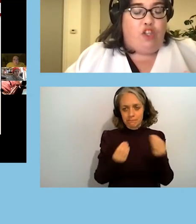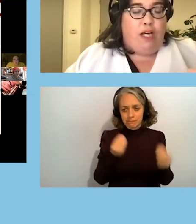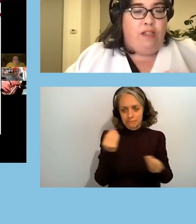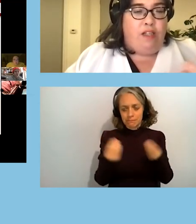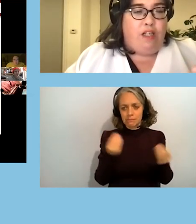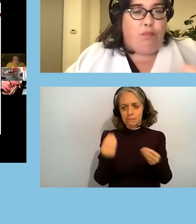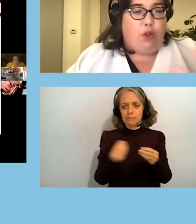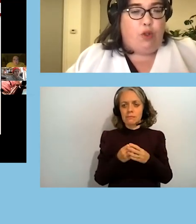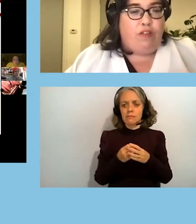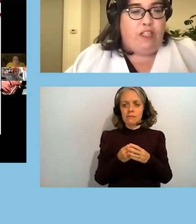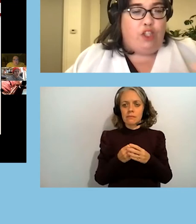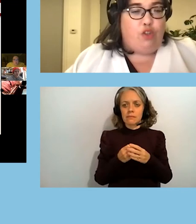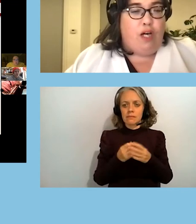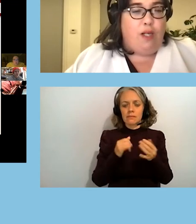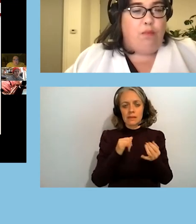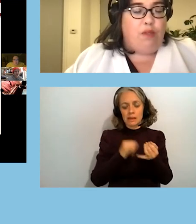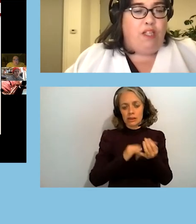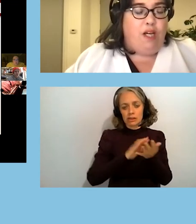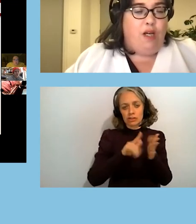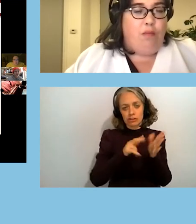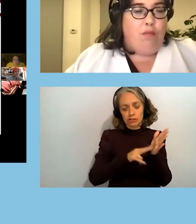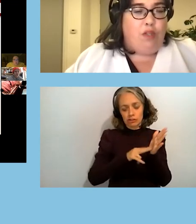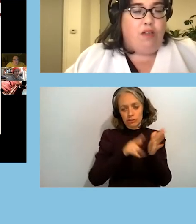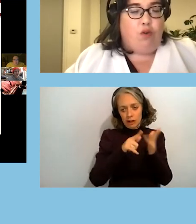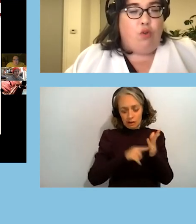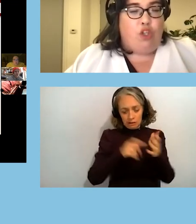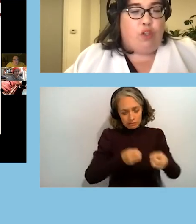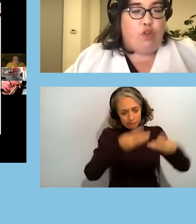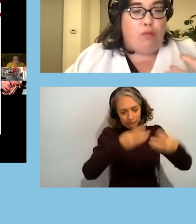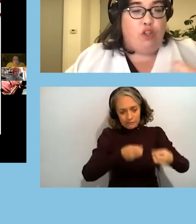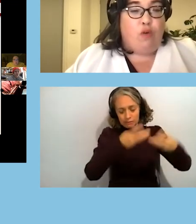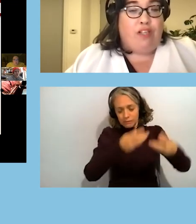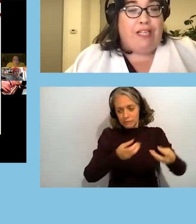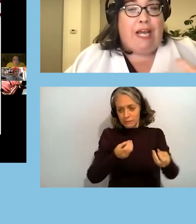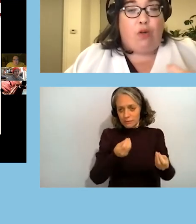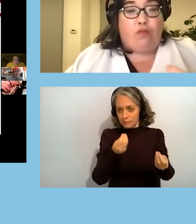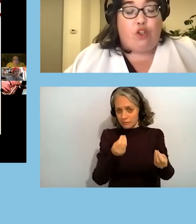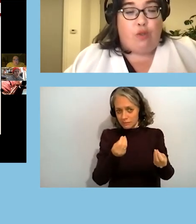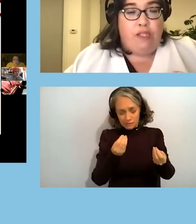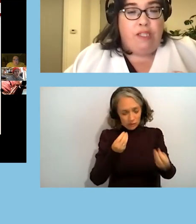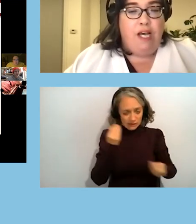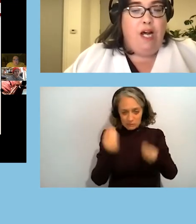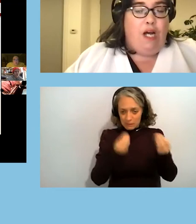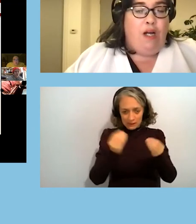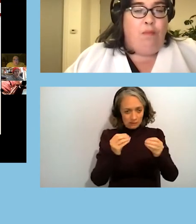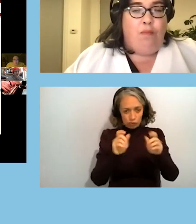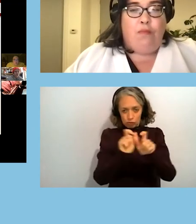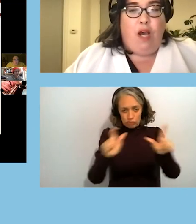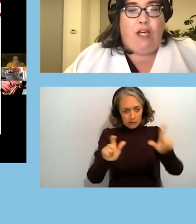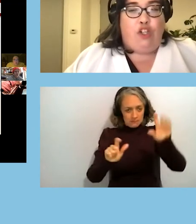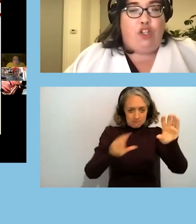And Shannon has beautifully described the kind of audio description of the layout of the screen.